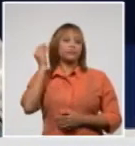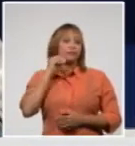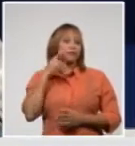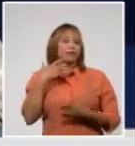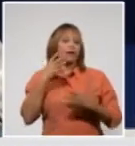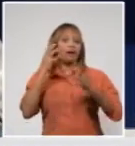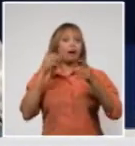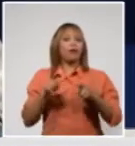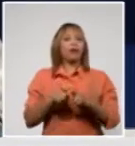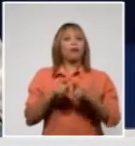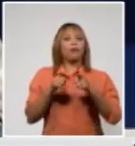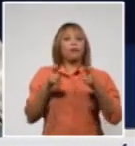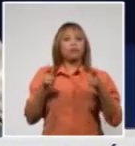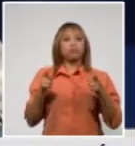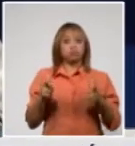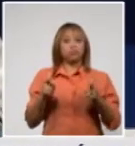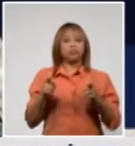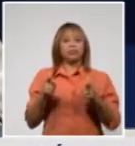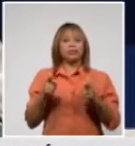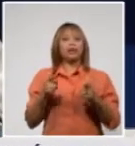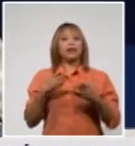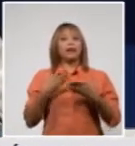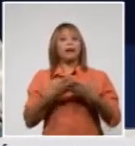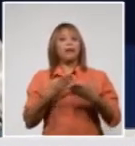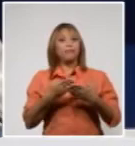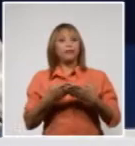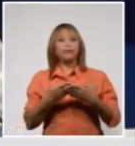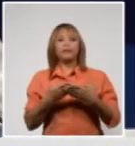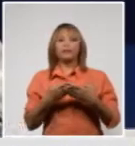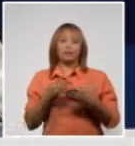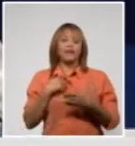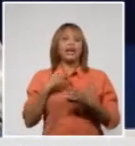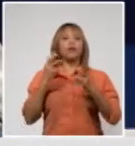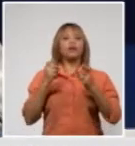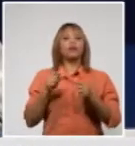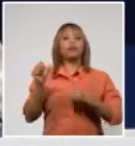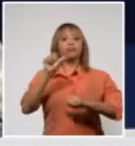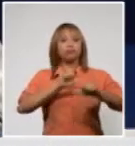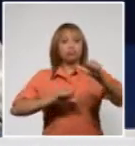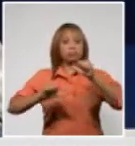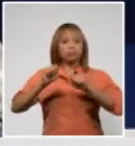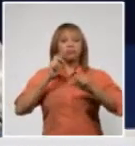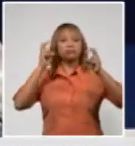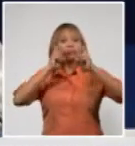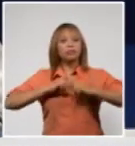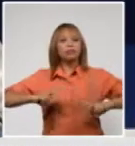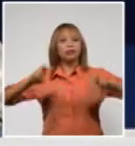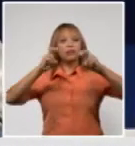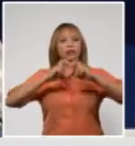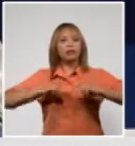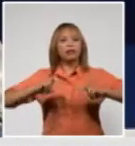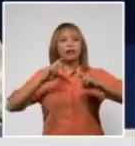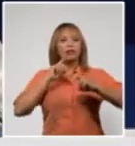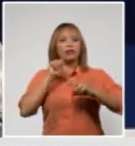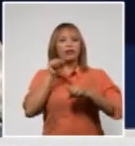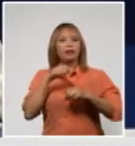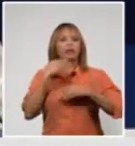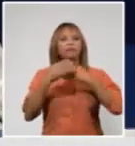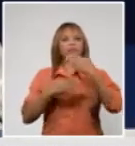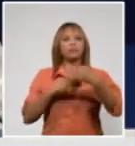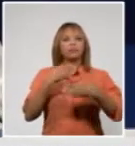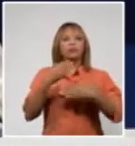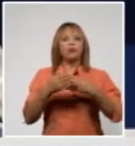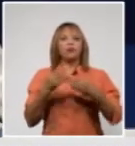Hospital. As you can see, both the number of samples and institutions processing